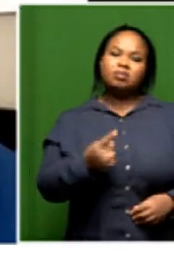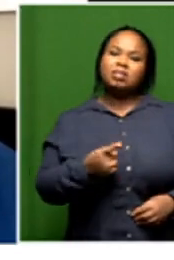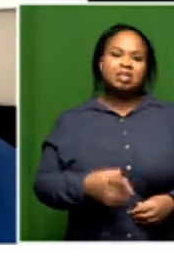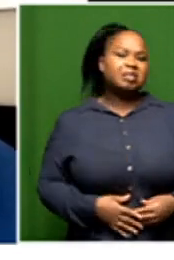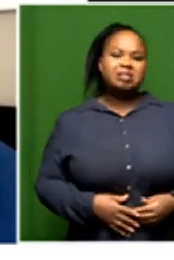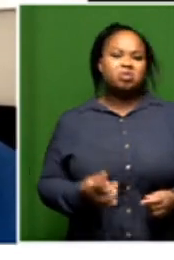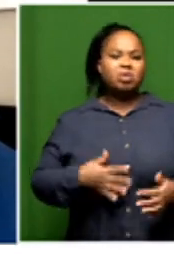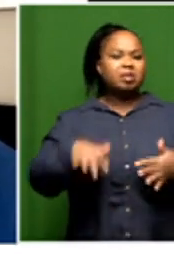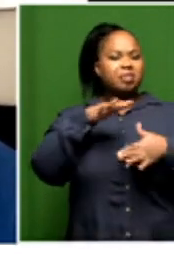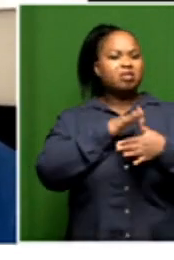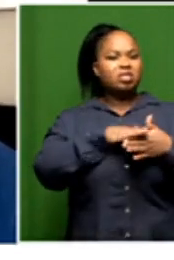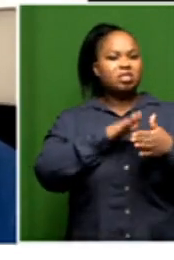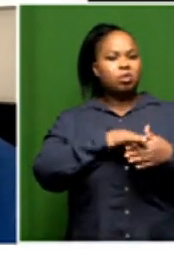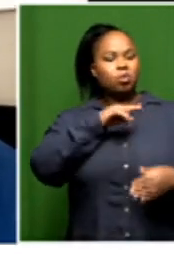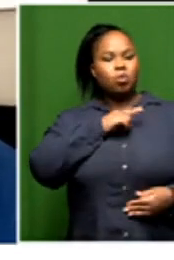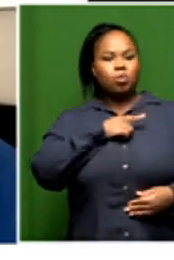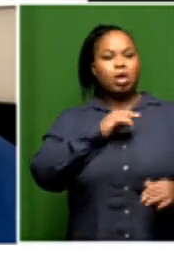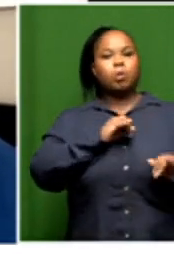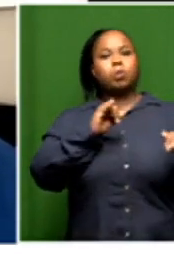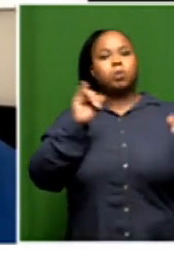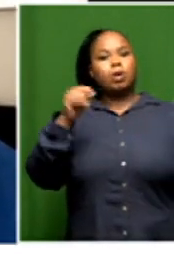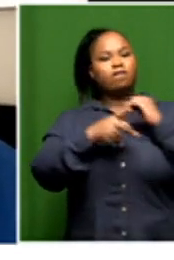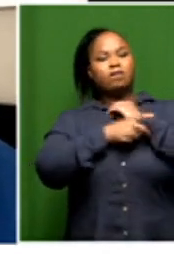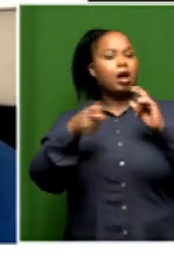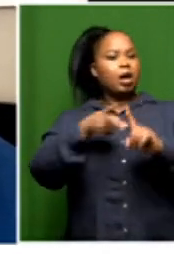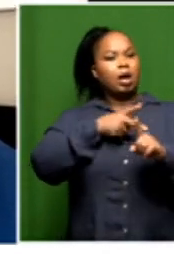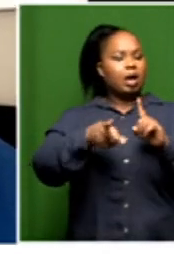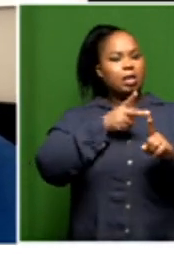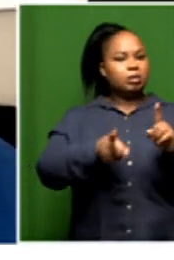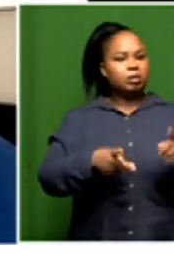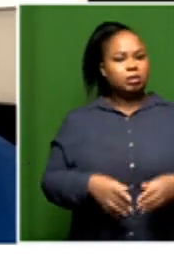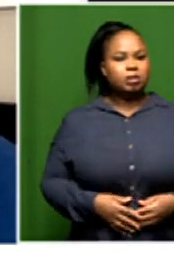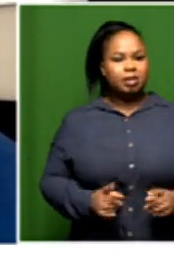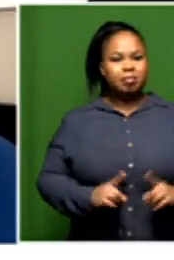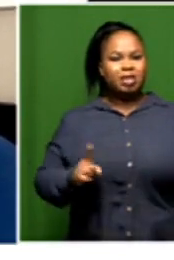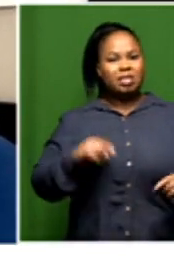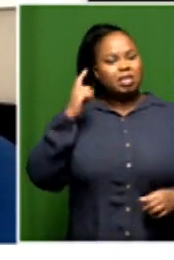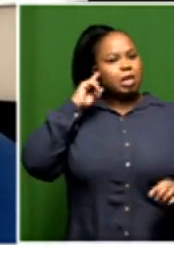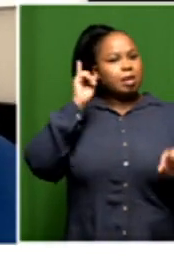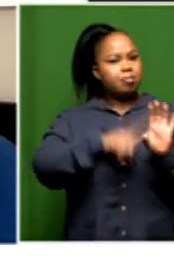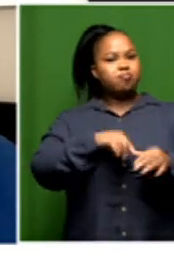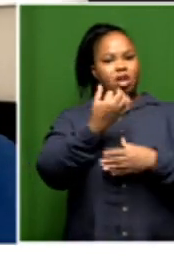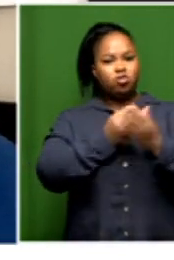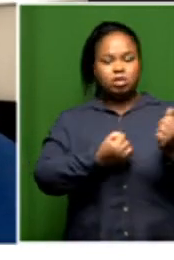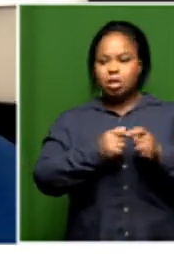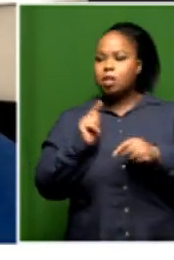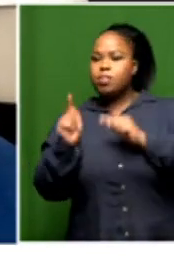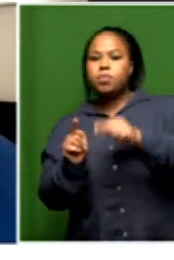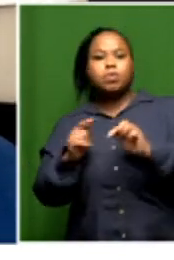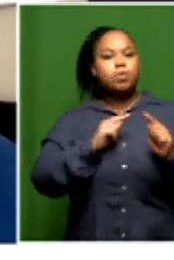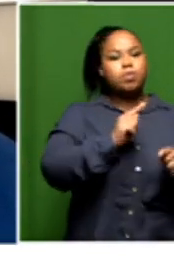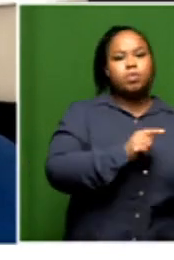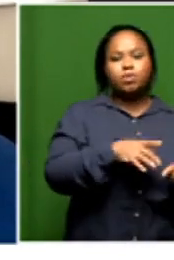reason that led to the almost unconstrained escalation of looting and violence, but the embarrassing blame game that transpired